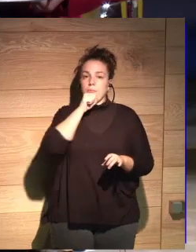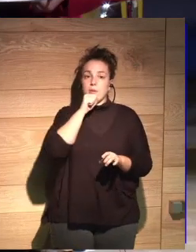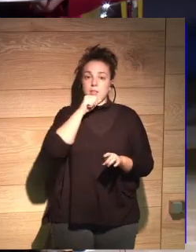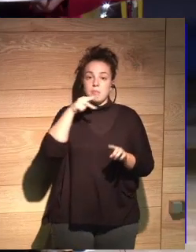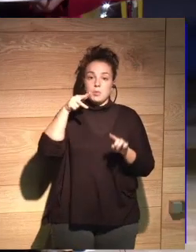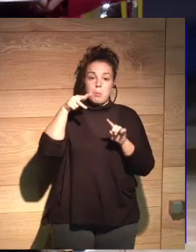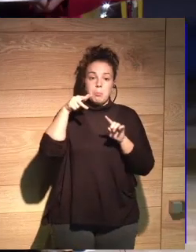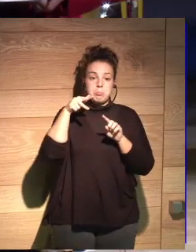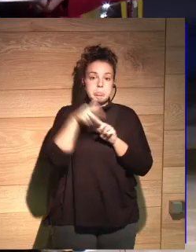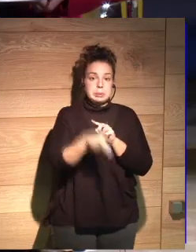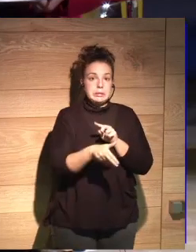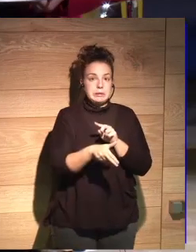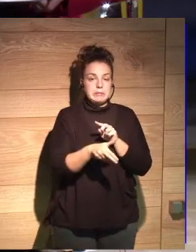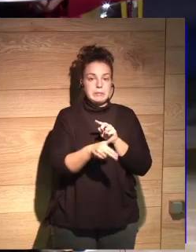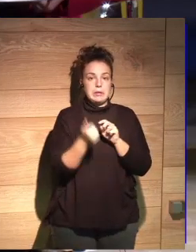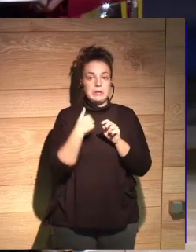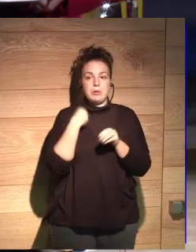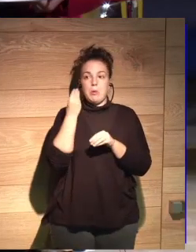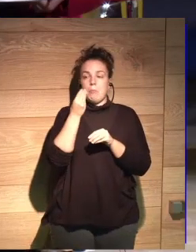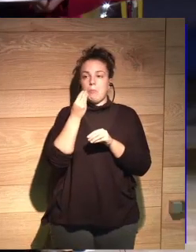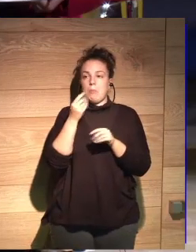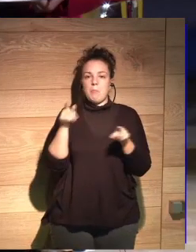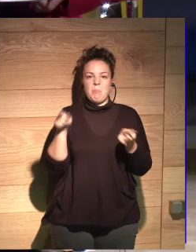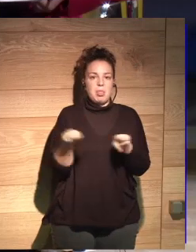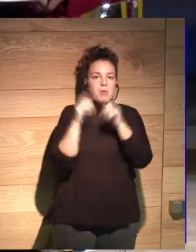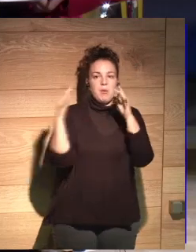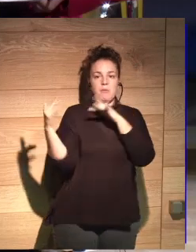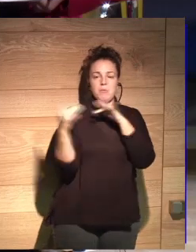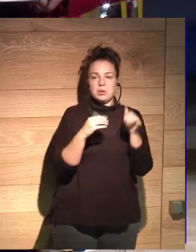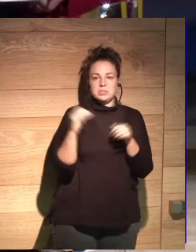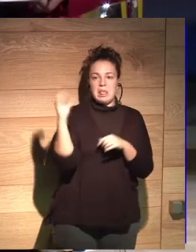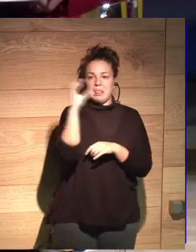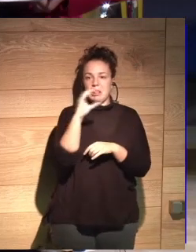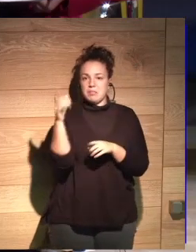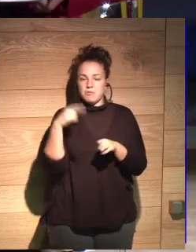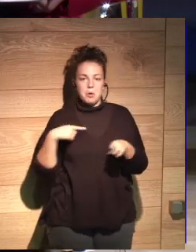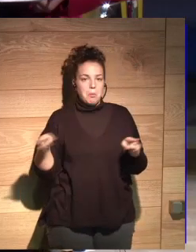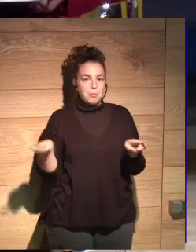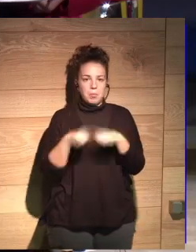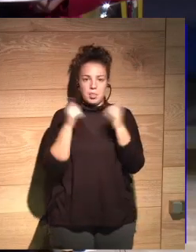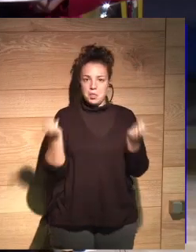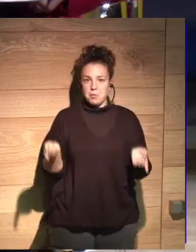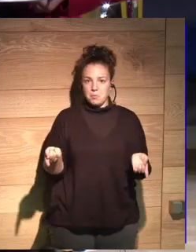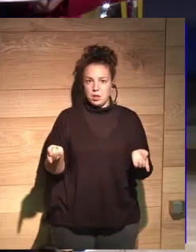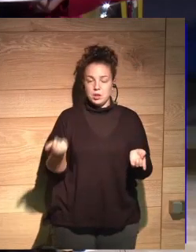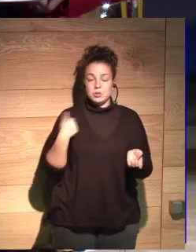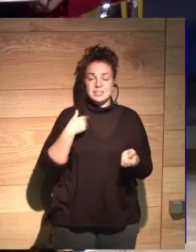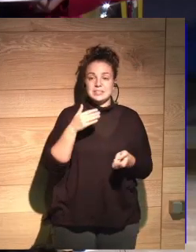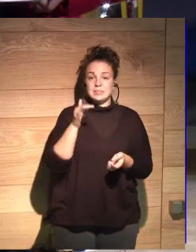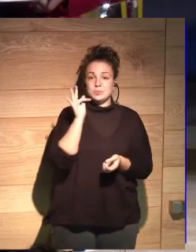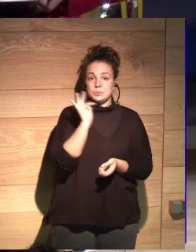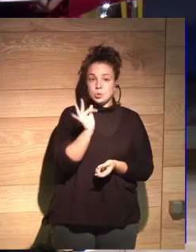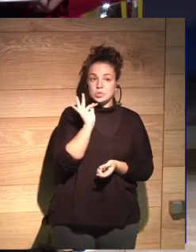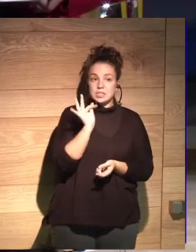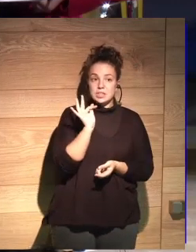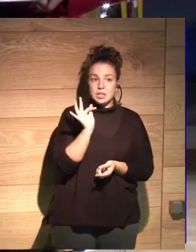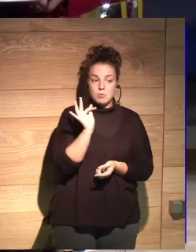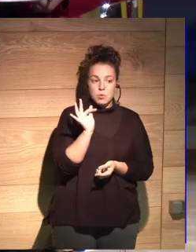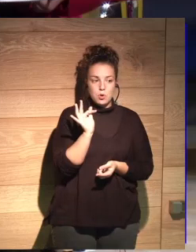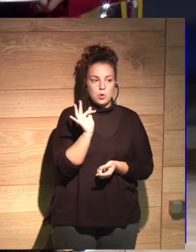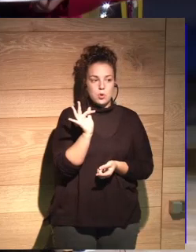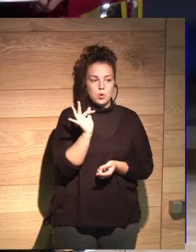or science or just watch football. The thing is, it would generally be good. It's kind of good for most life projects.